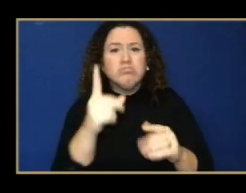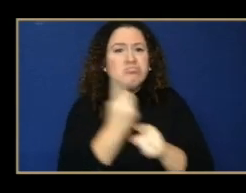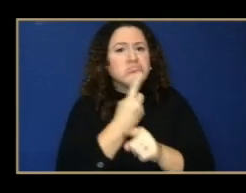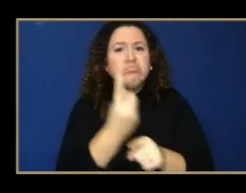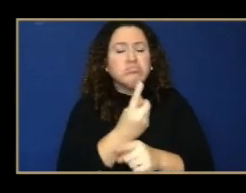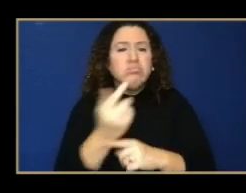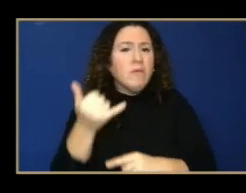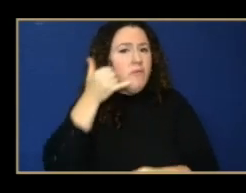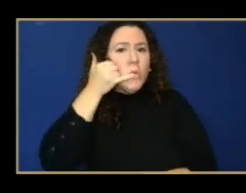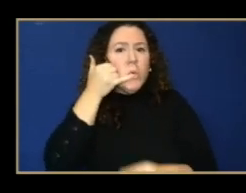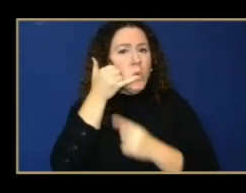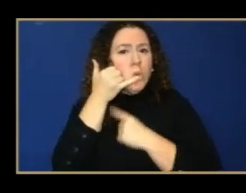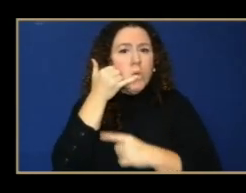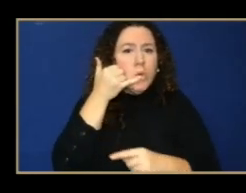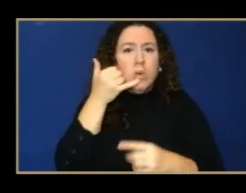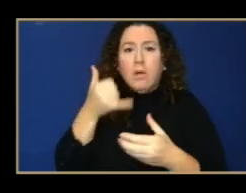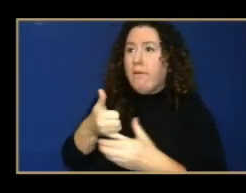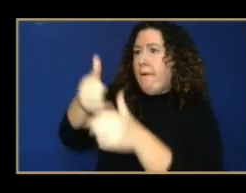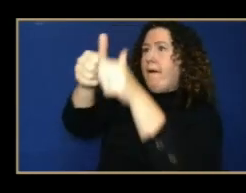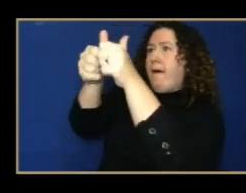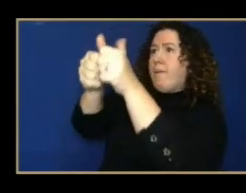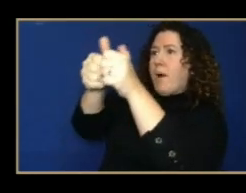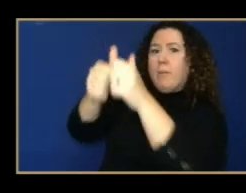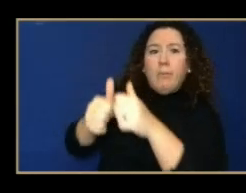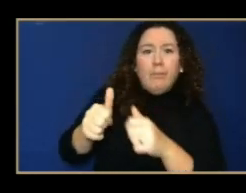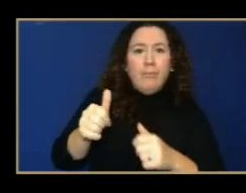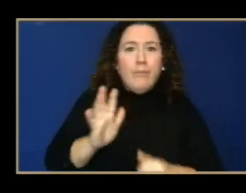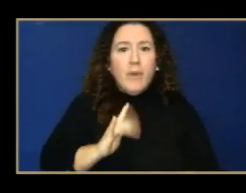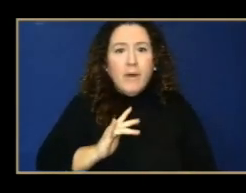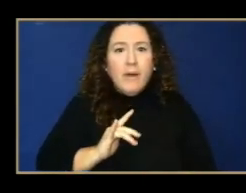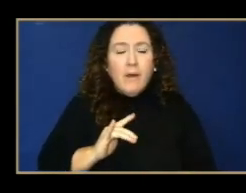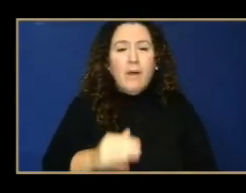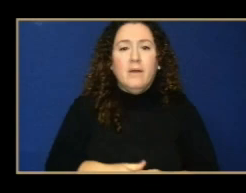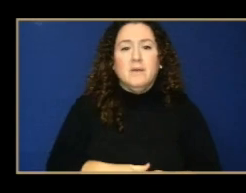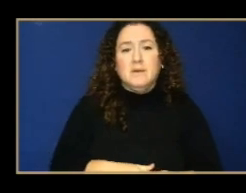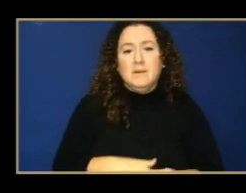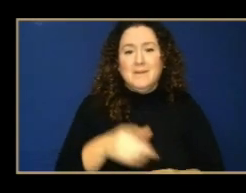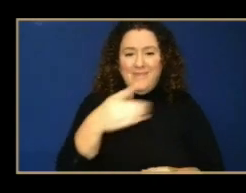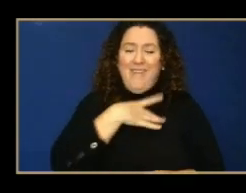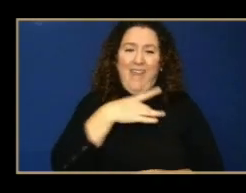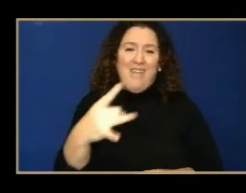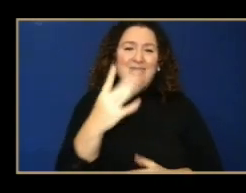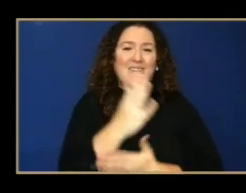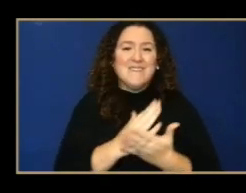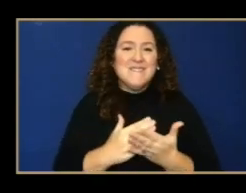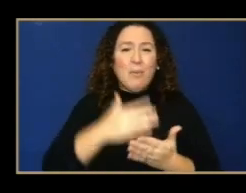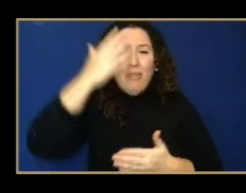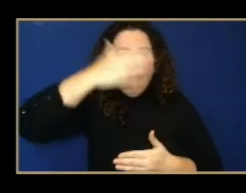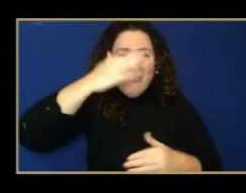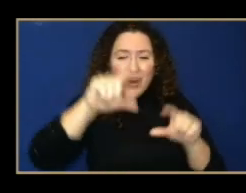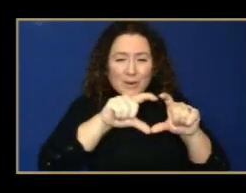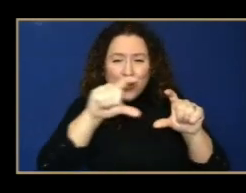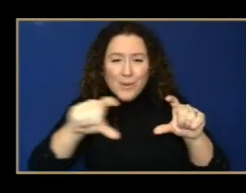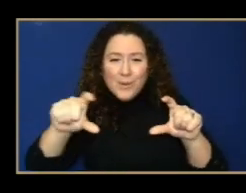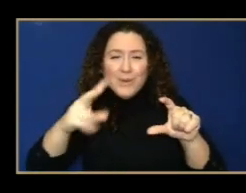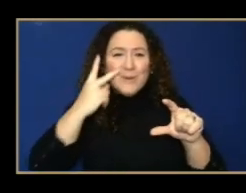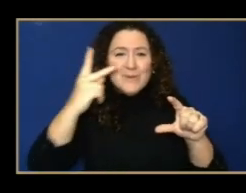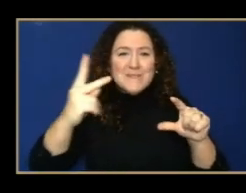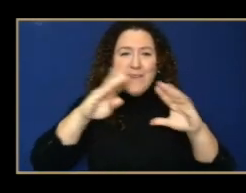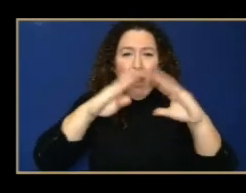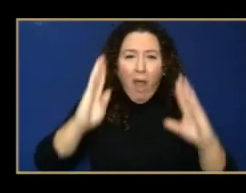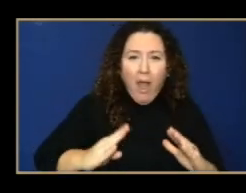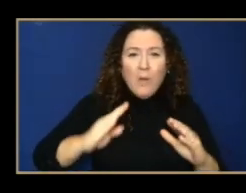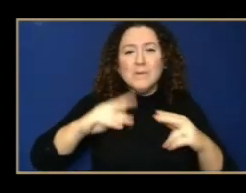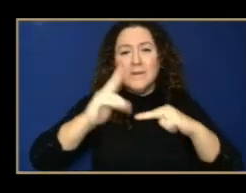where you can see, in fact, some of the foreground, so you can see the context for what we're seeing here. Here you see images over some houses and buildings. Some of these